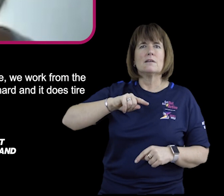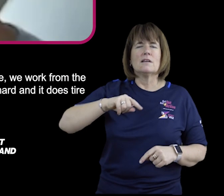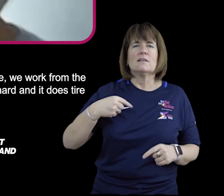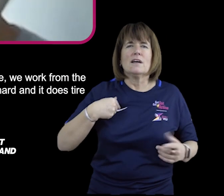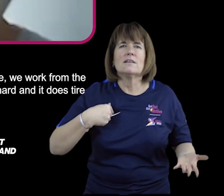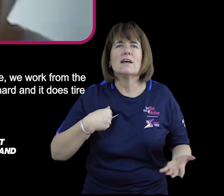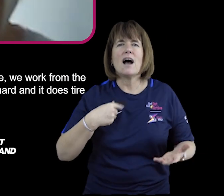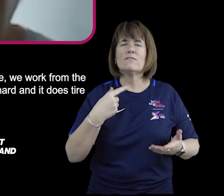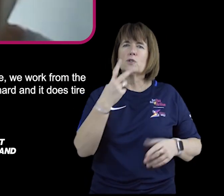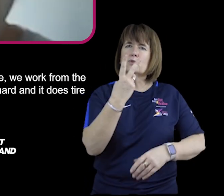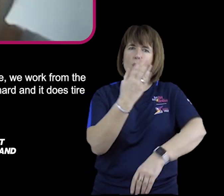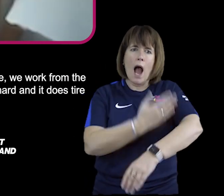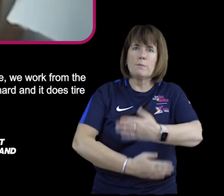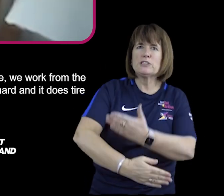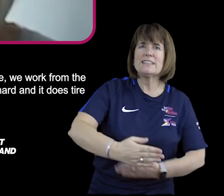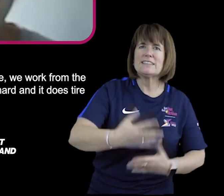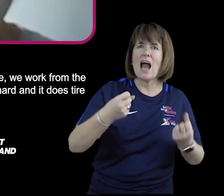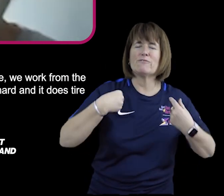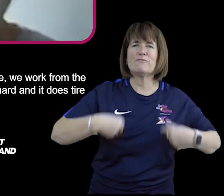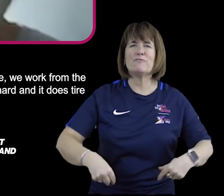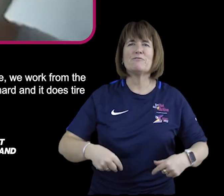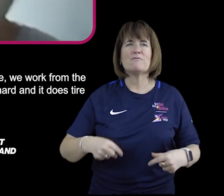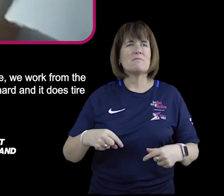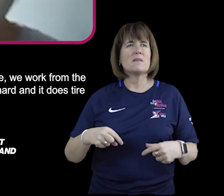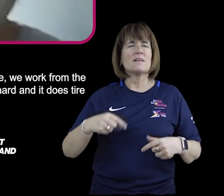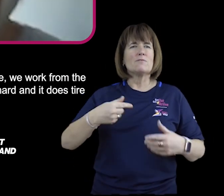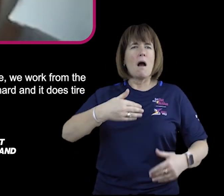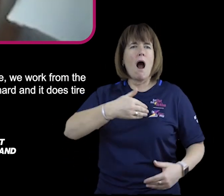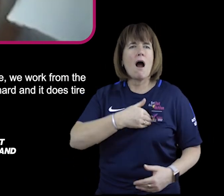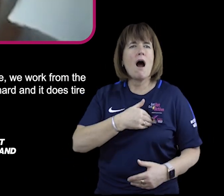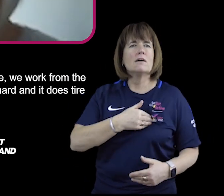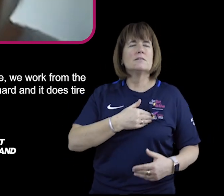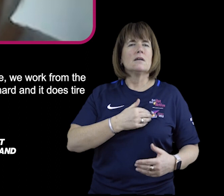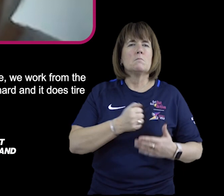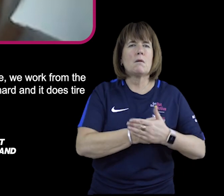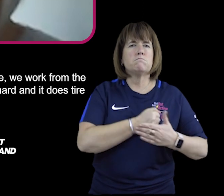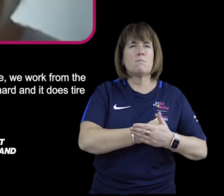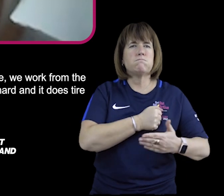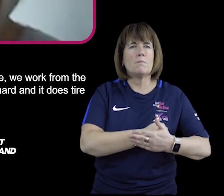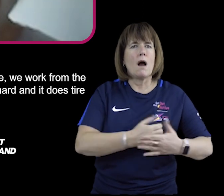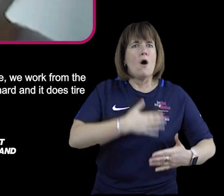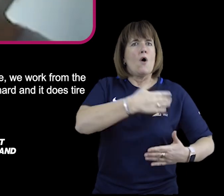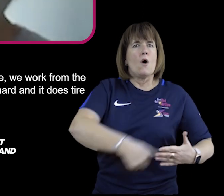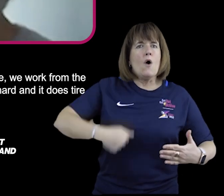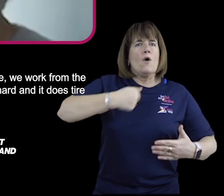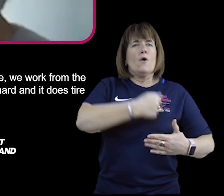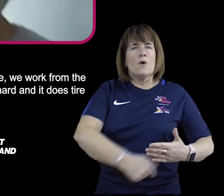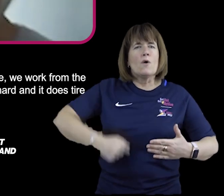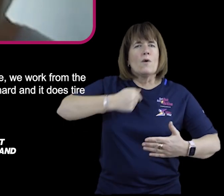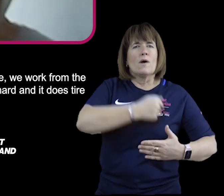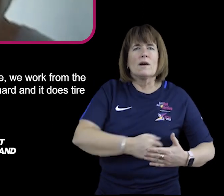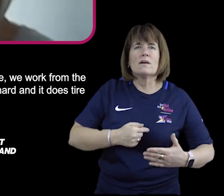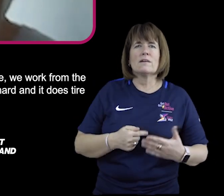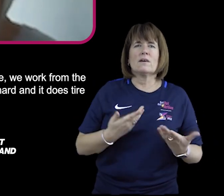Our energy, no, it's not the energy. It's no, because I'm a double amputee. We work from the heart.